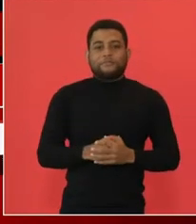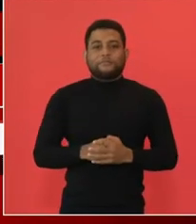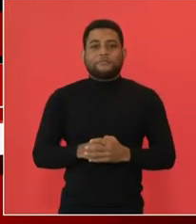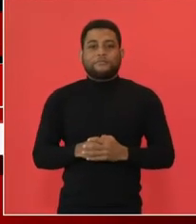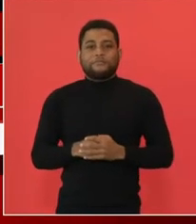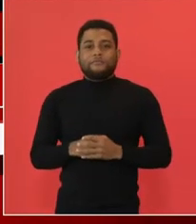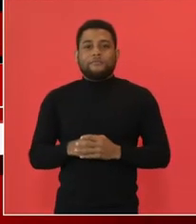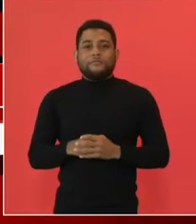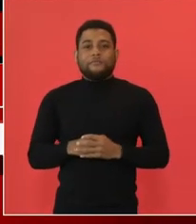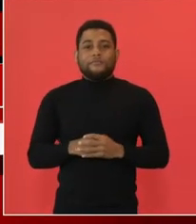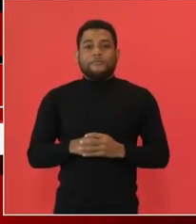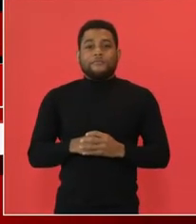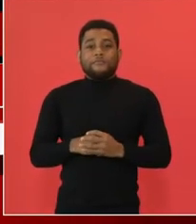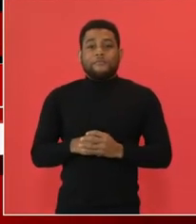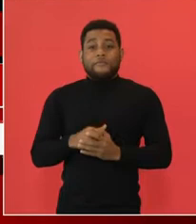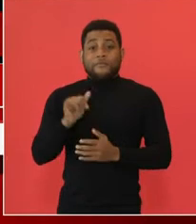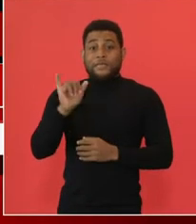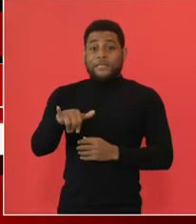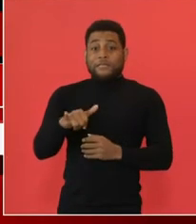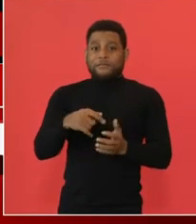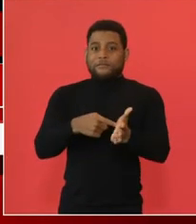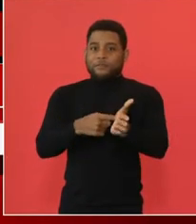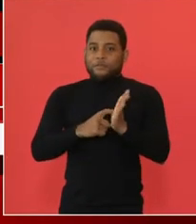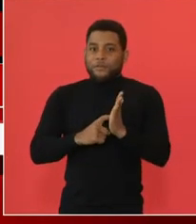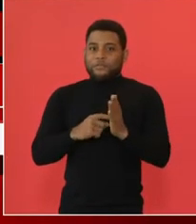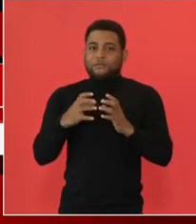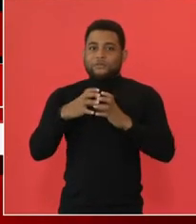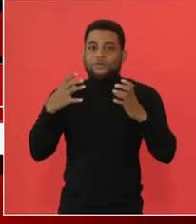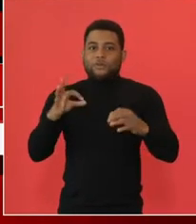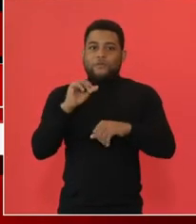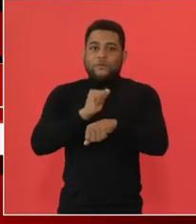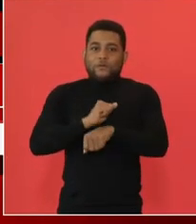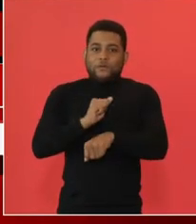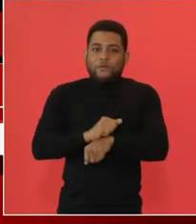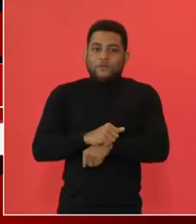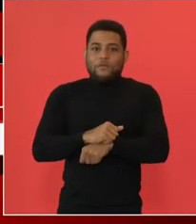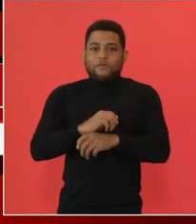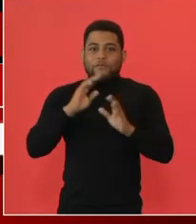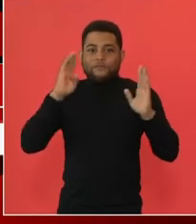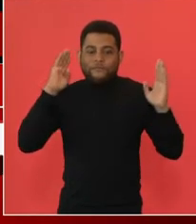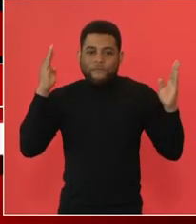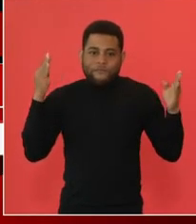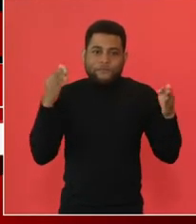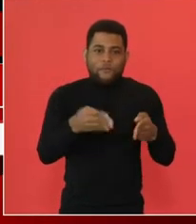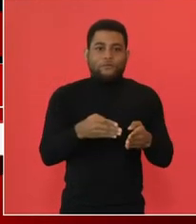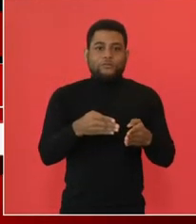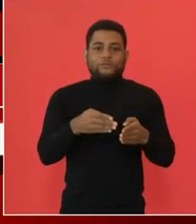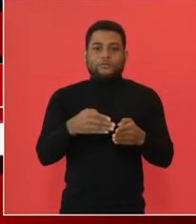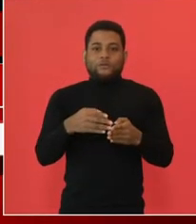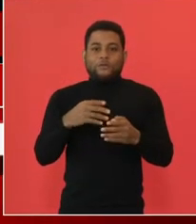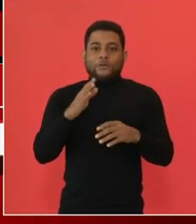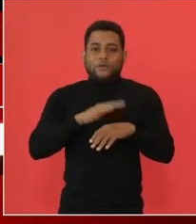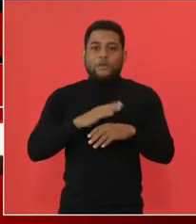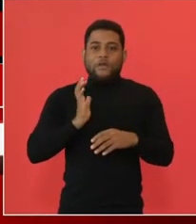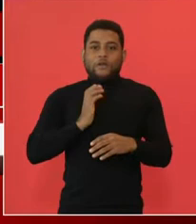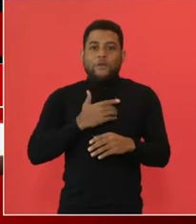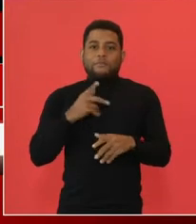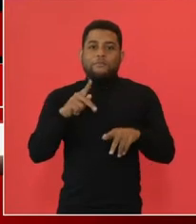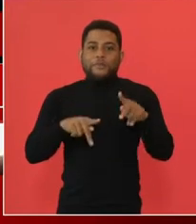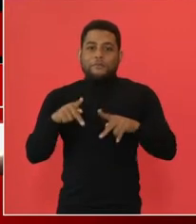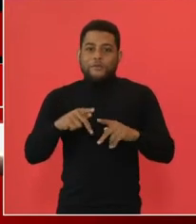And that requires us really focusing on our residents that need more